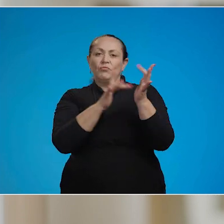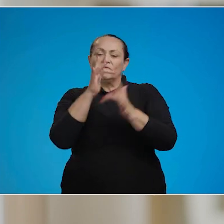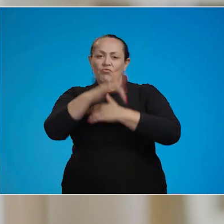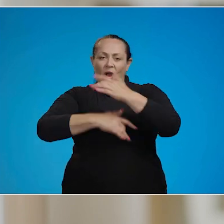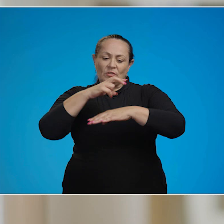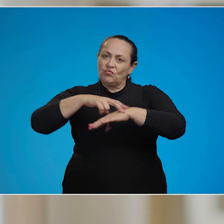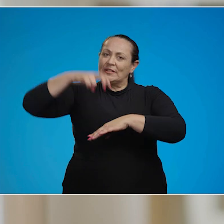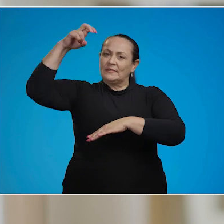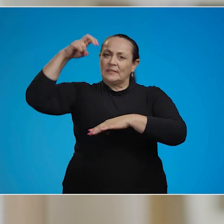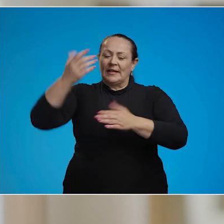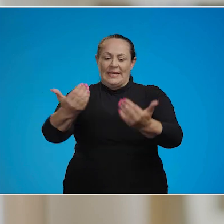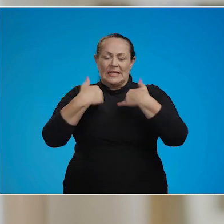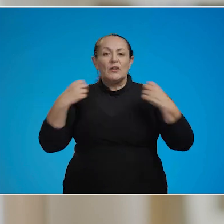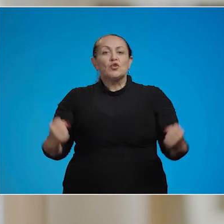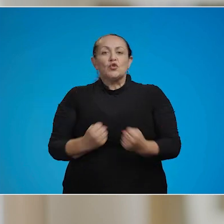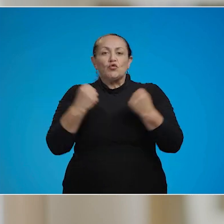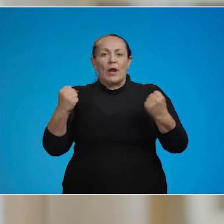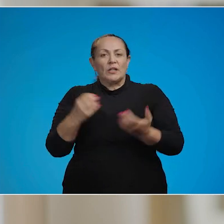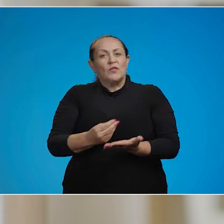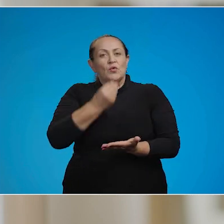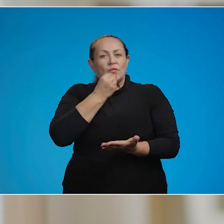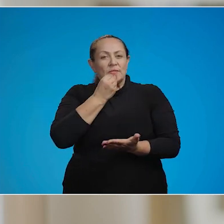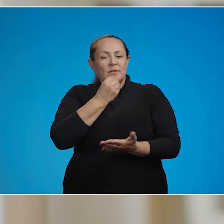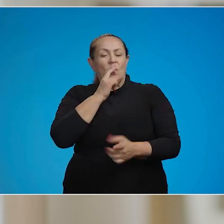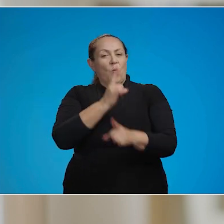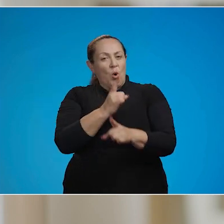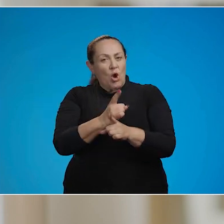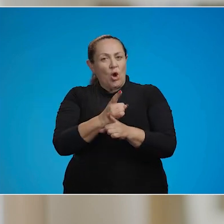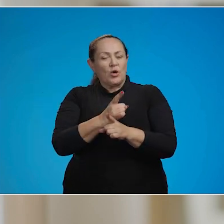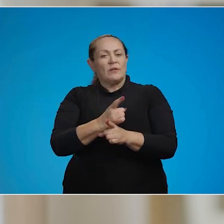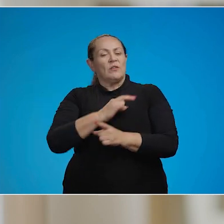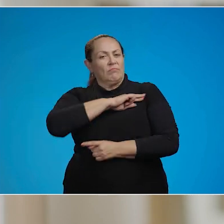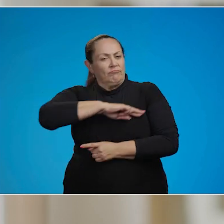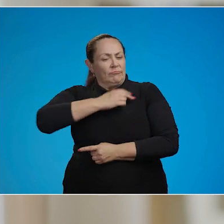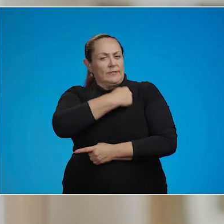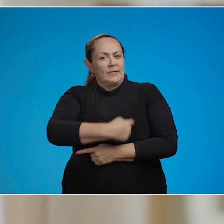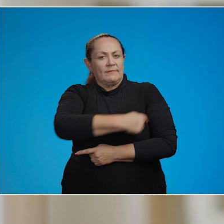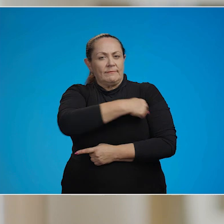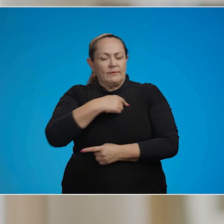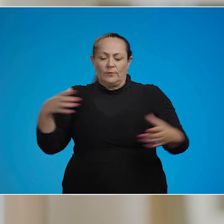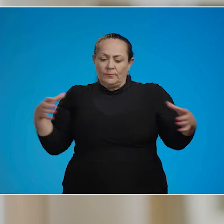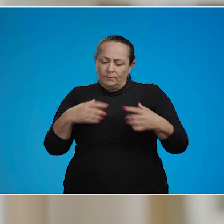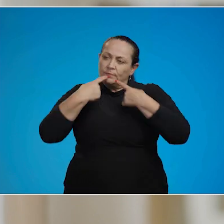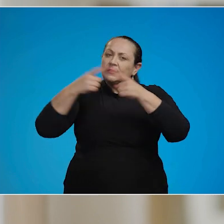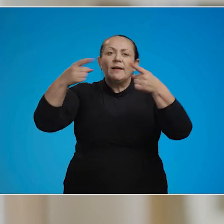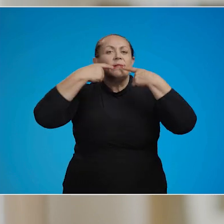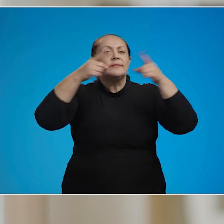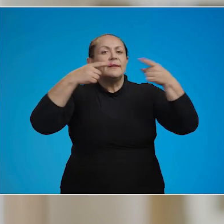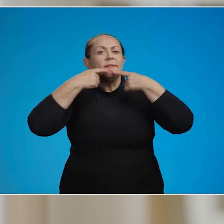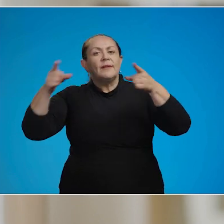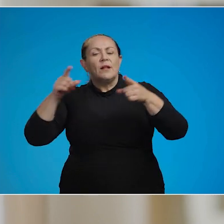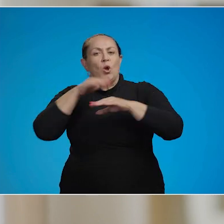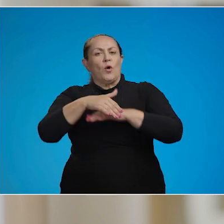Christ. We're strengthened by the Eucharist, by word and sacrament, and by each other to go and announce what